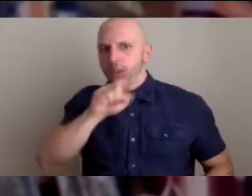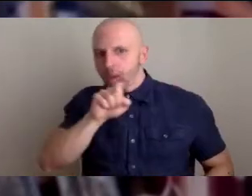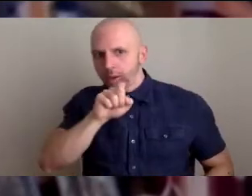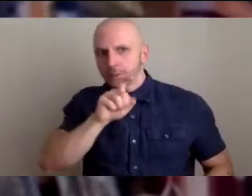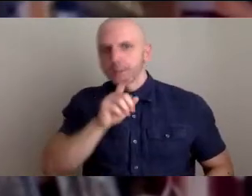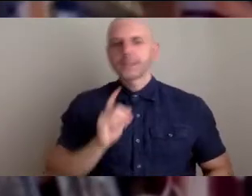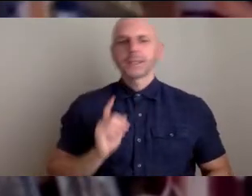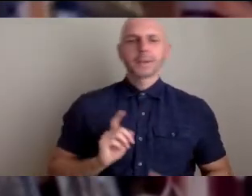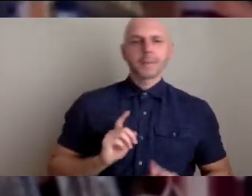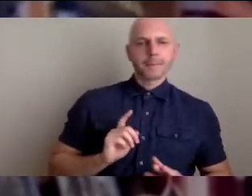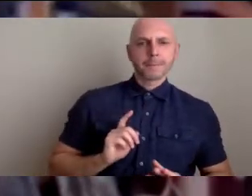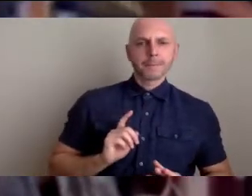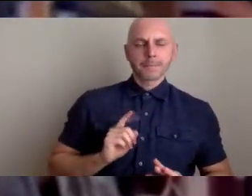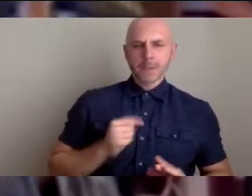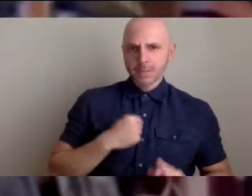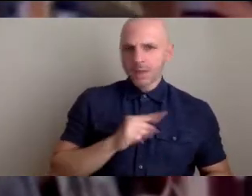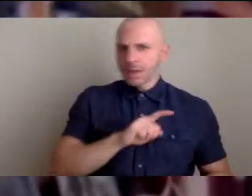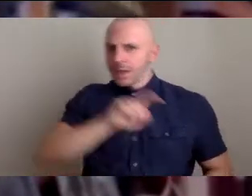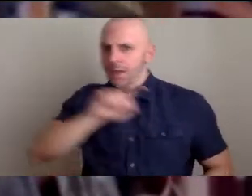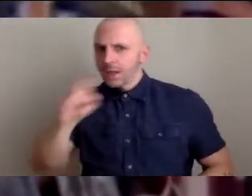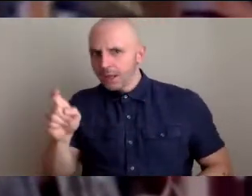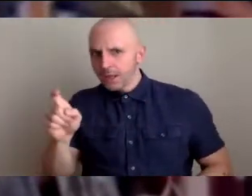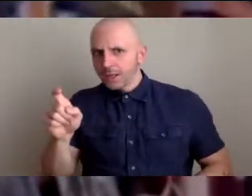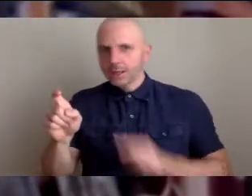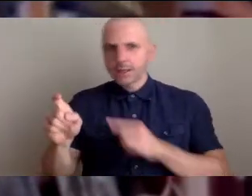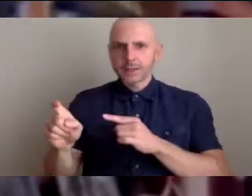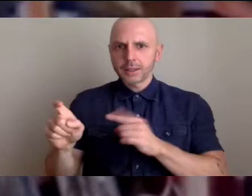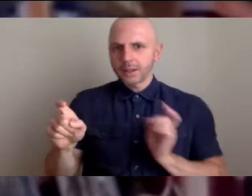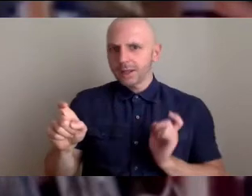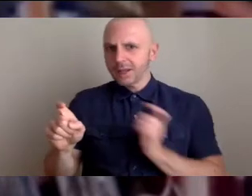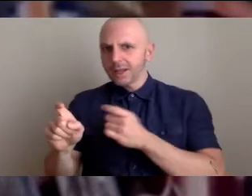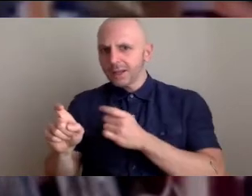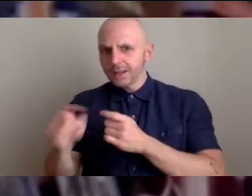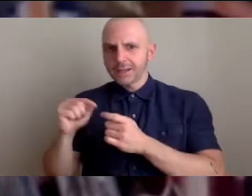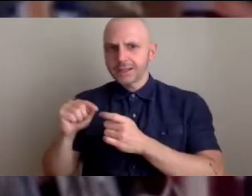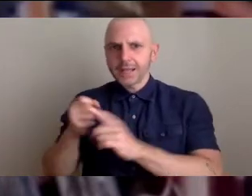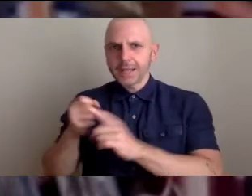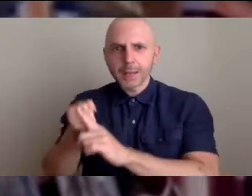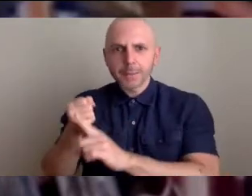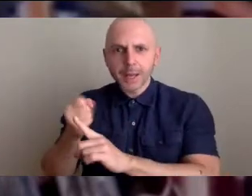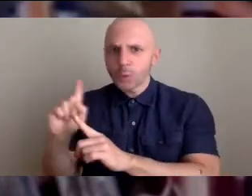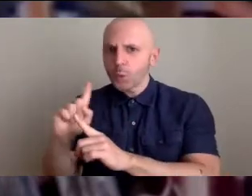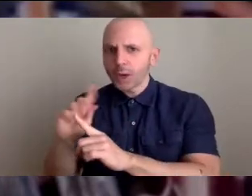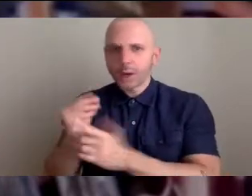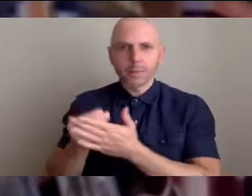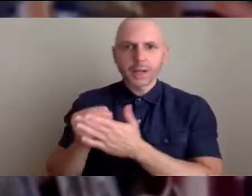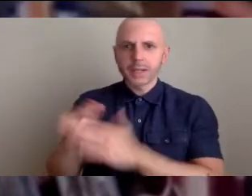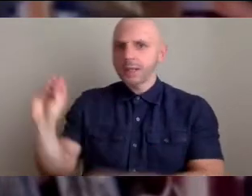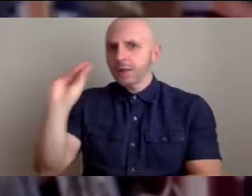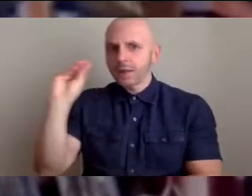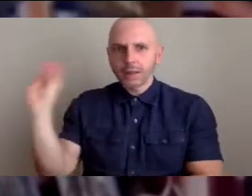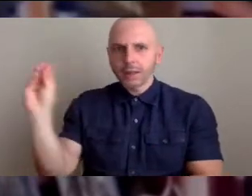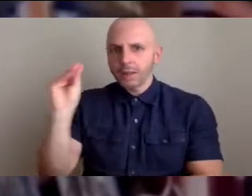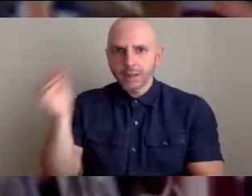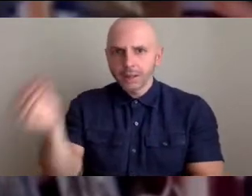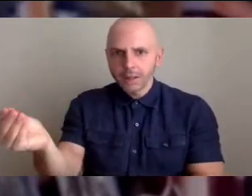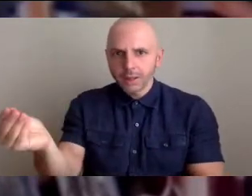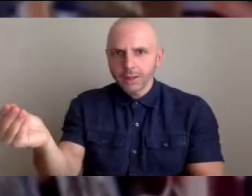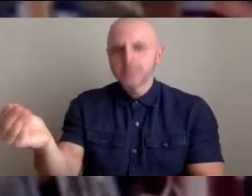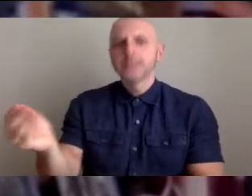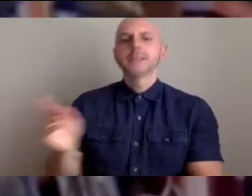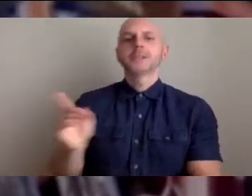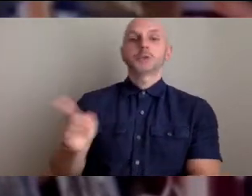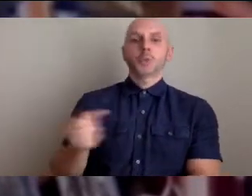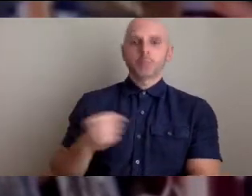having in the law schools. Well, I can tell you after 2 years as a faculty member at Queen's that I've seen things now from the other